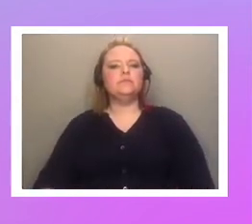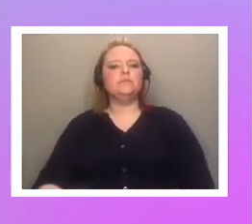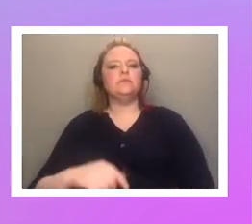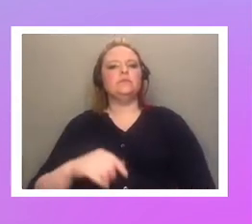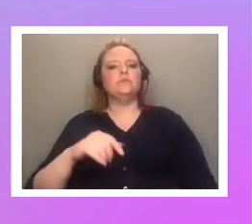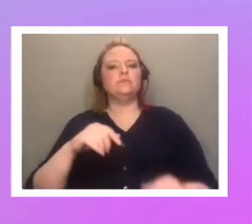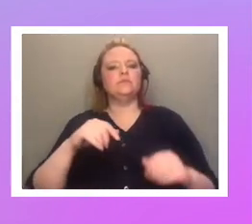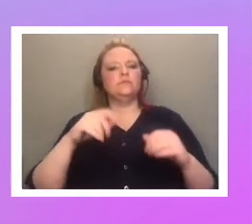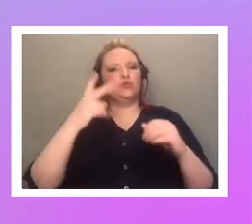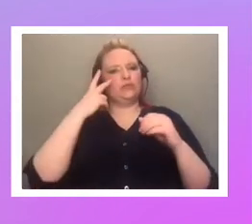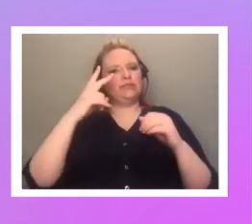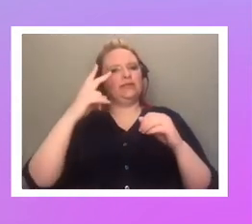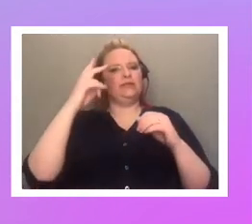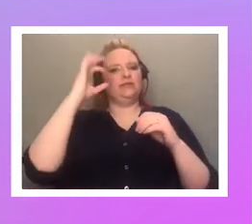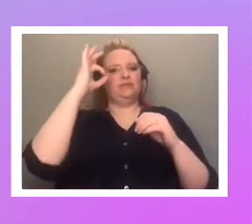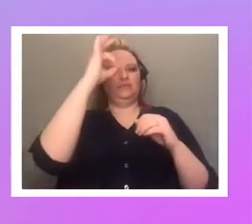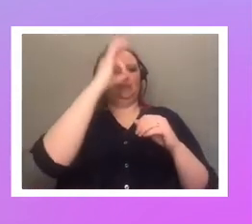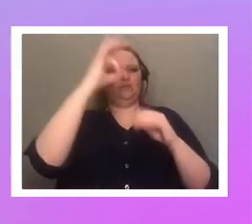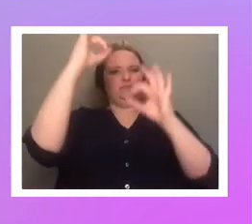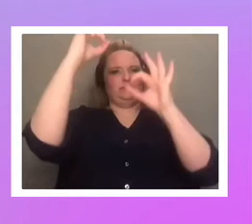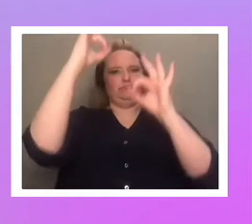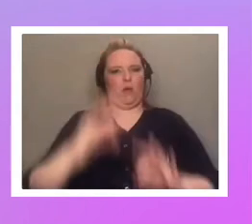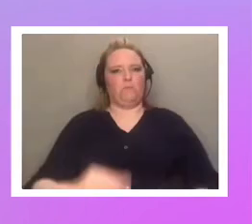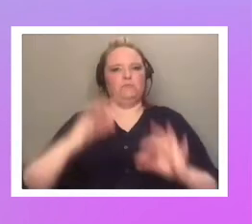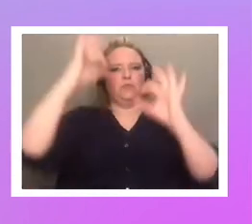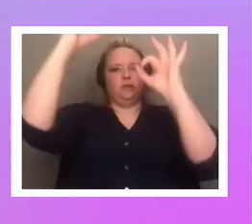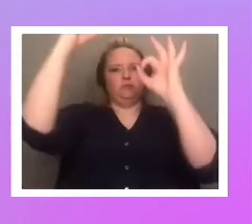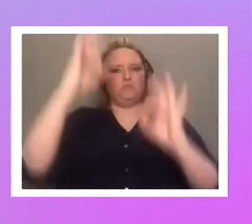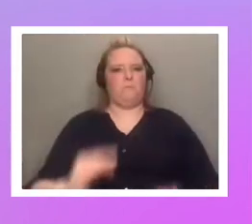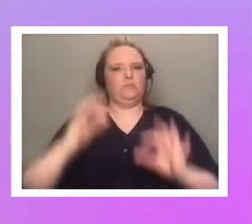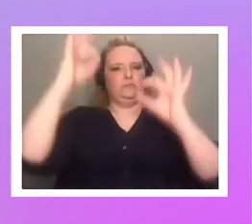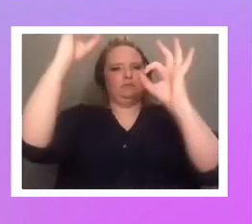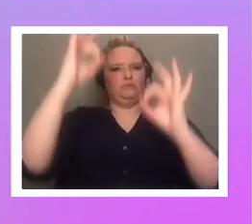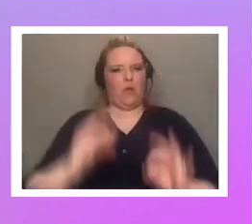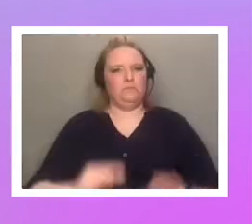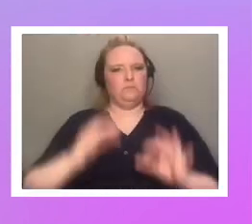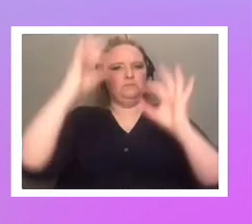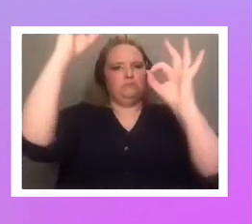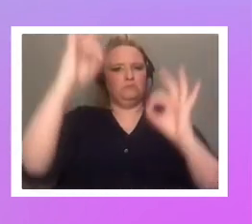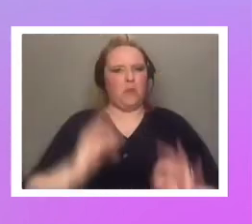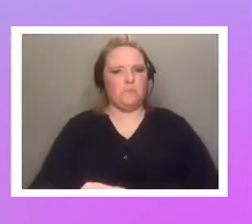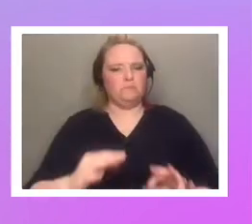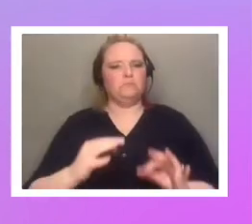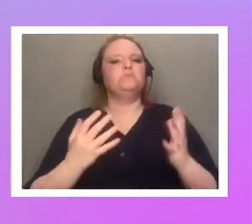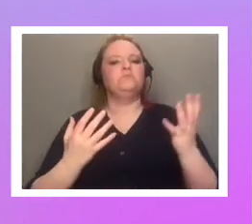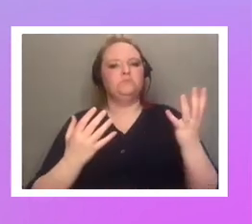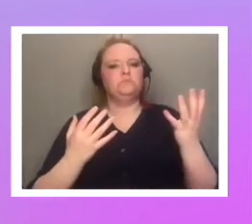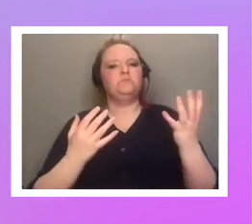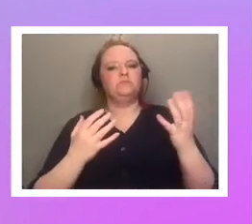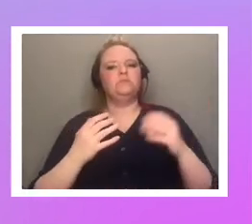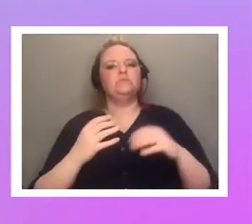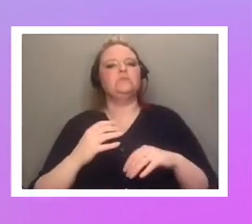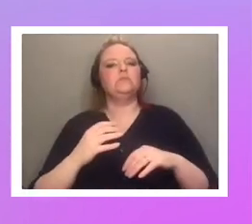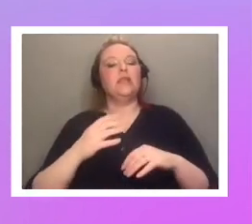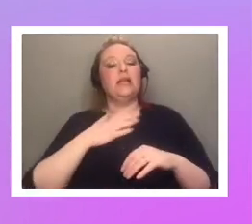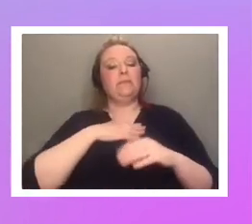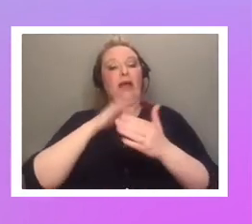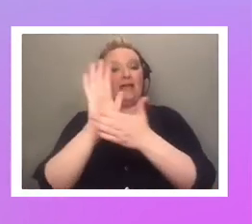the coins in the letters, the words fall out, right? And then they go back in and they fall out again. And